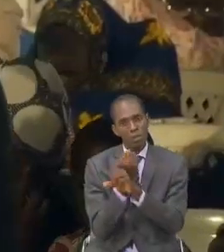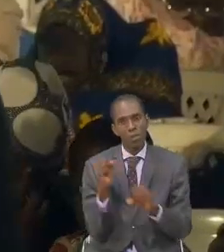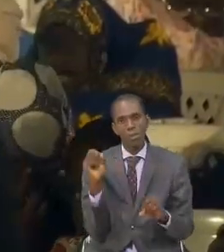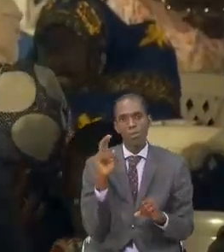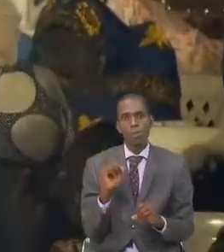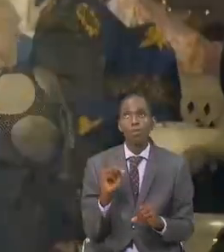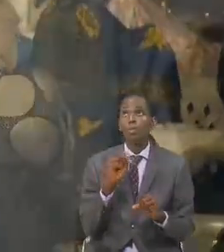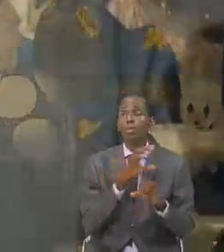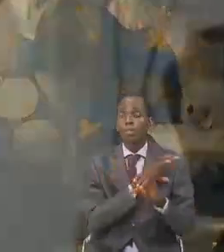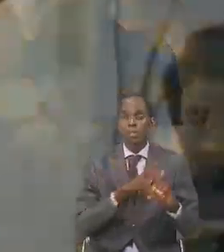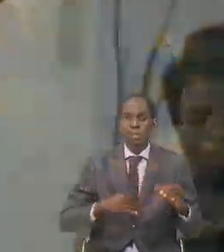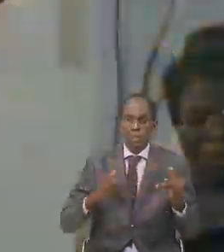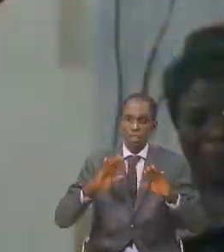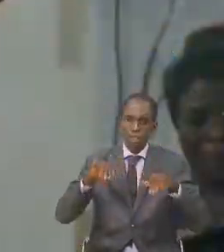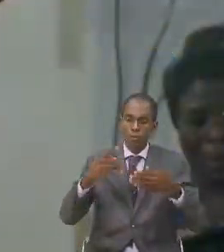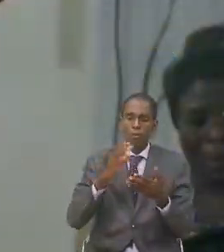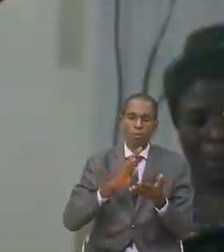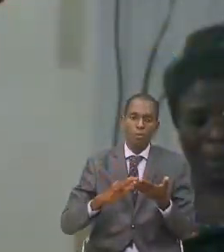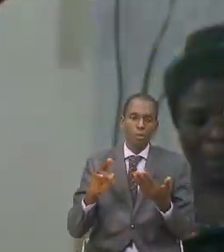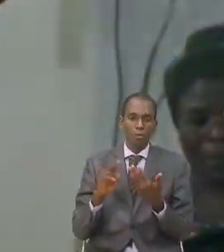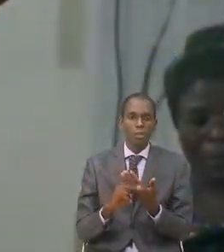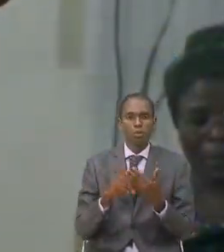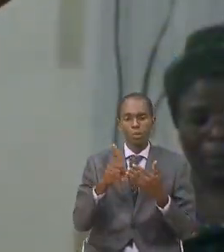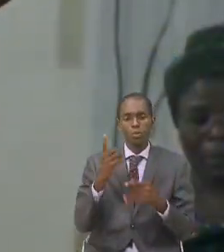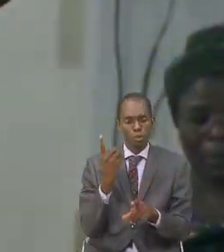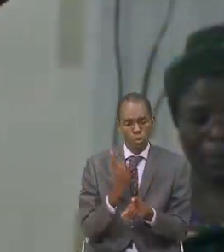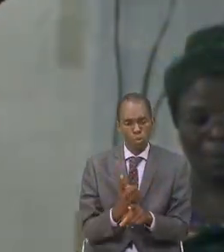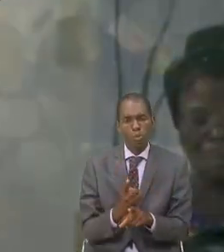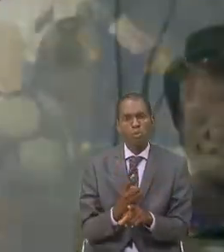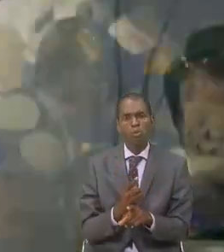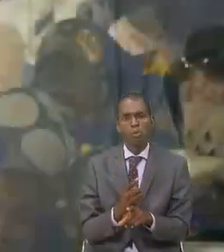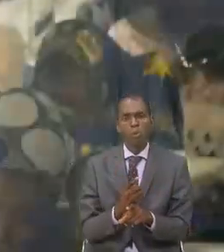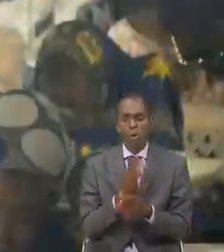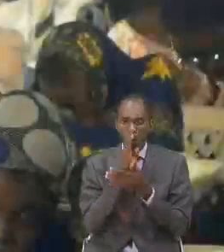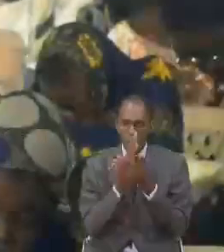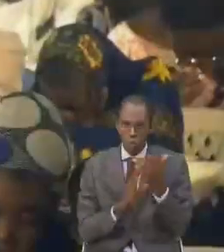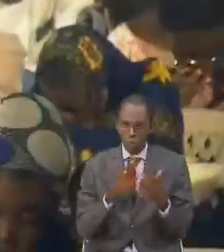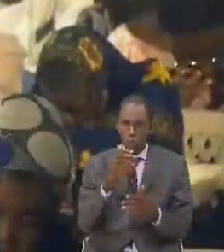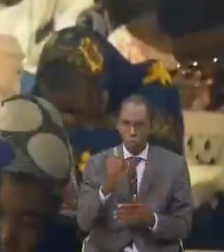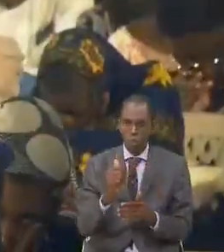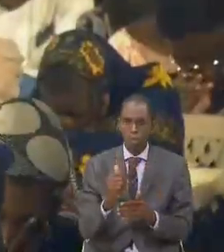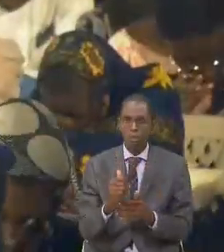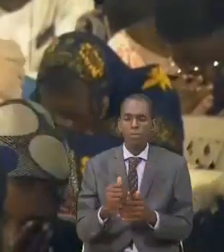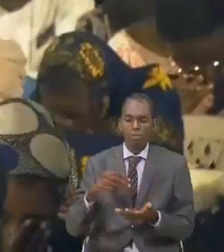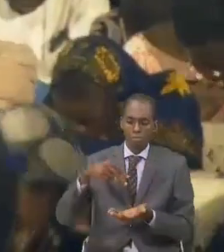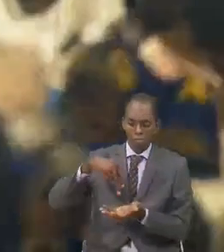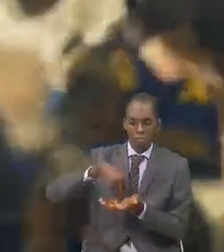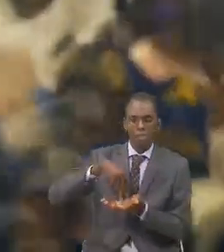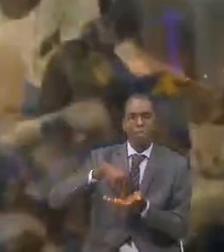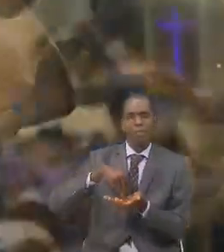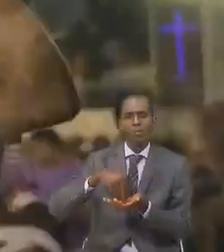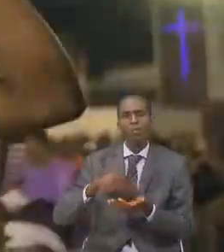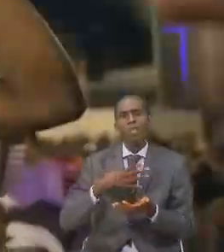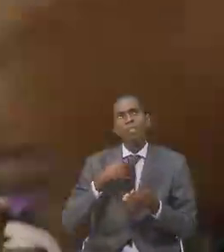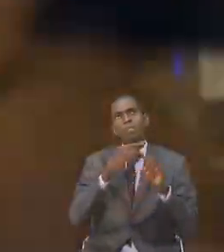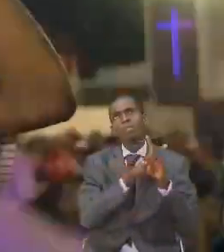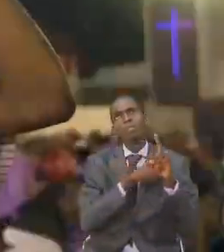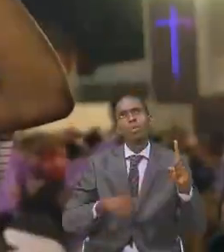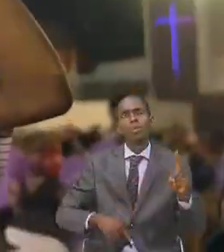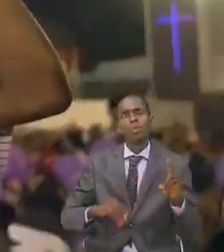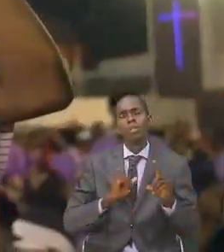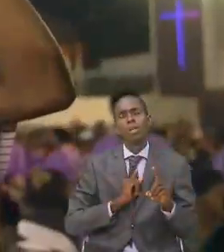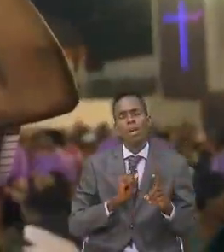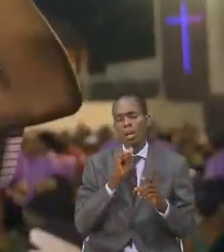I offer you salvation. I offer you forgiveness. Raise up that hand and stand up and say, Lord, here I